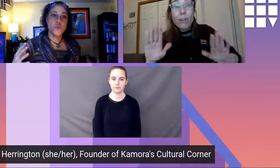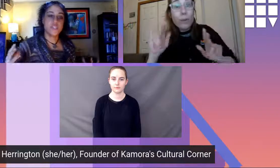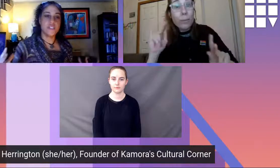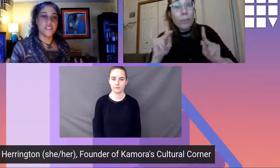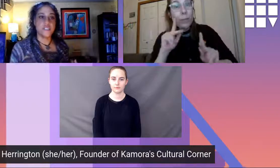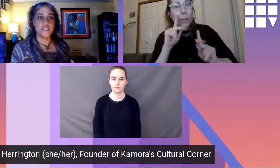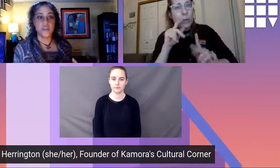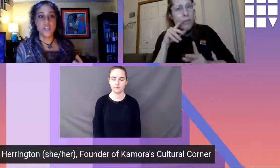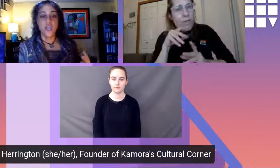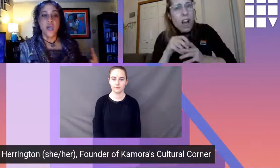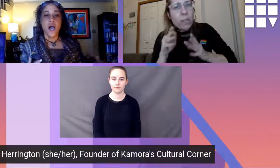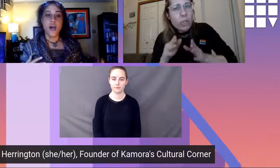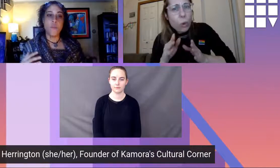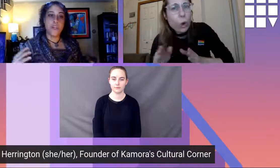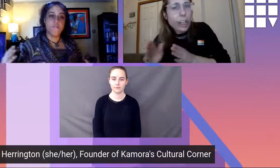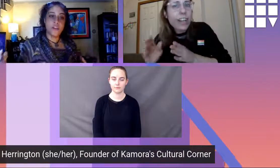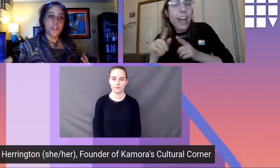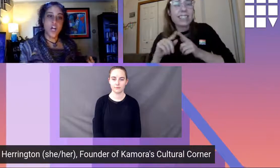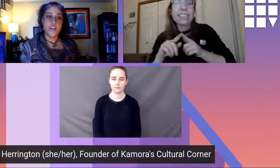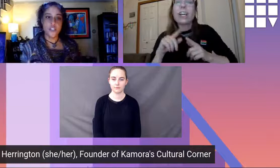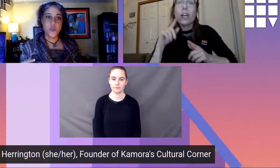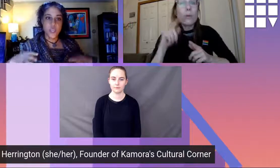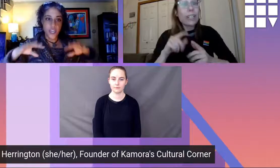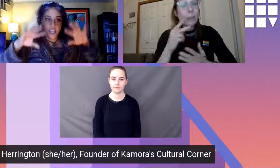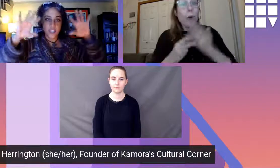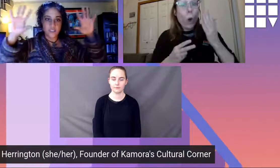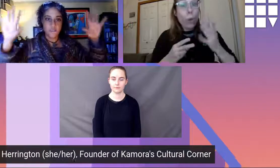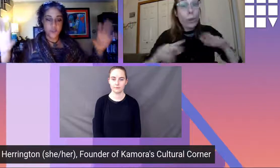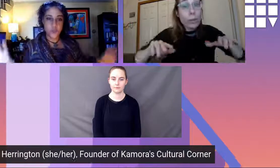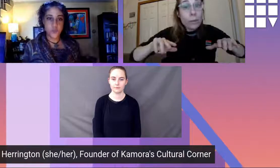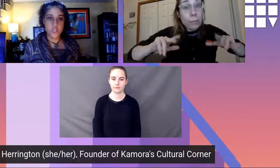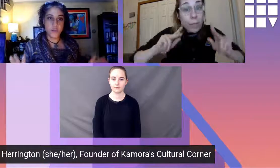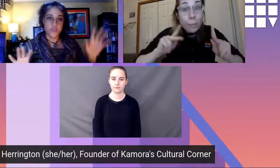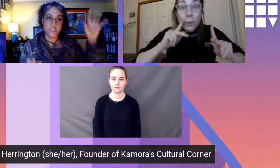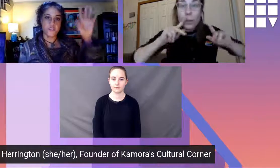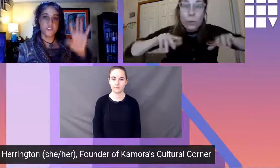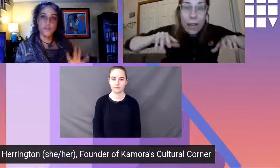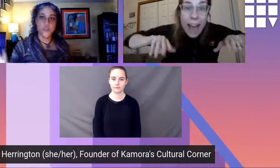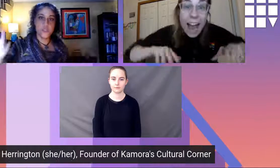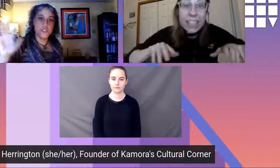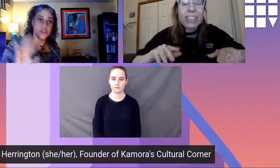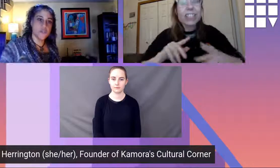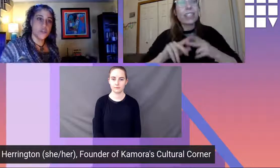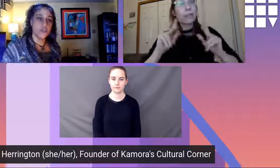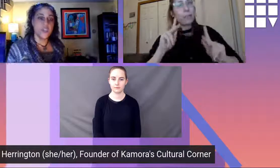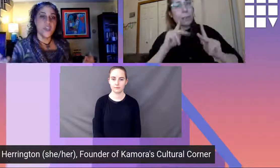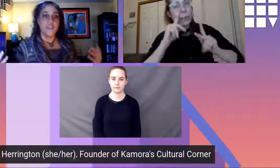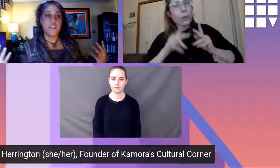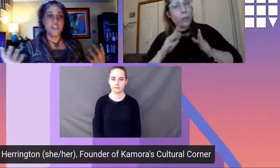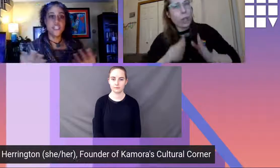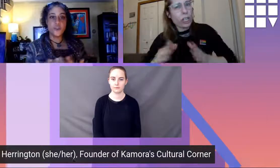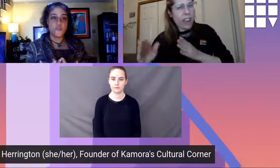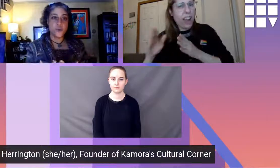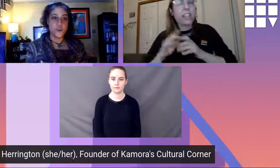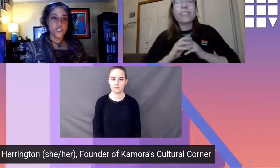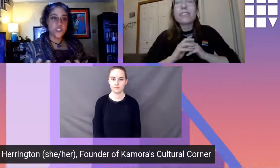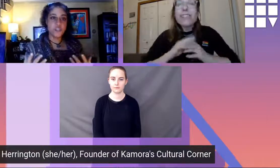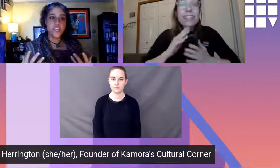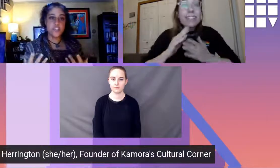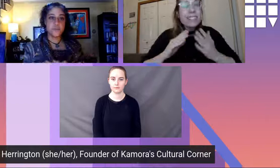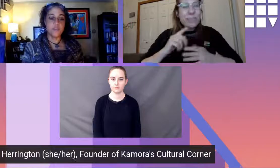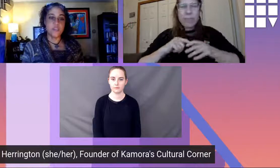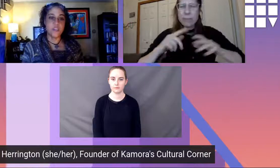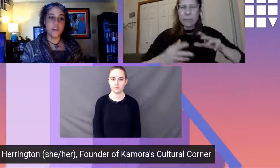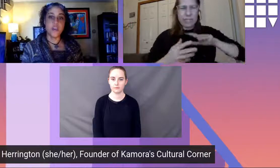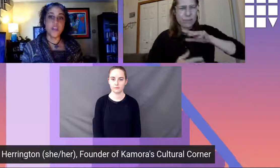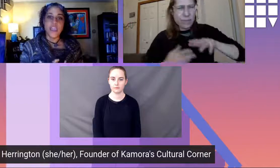of the two that is necessary. And very often we kind of get confused on what the difference is between the two of those. They need to inform each other.